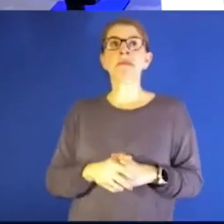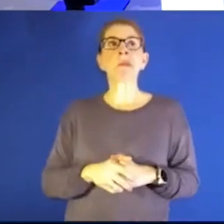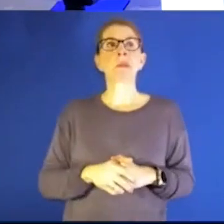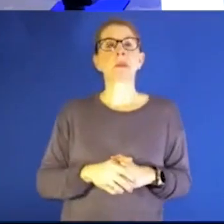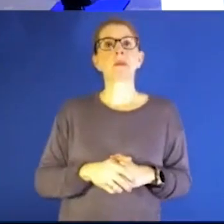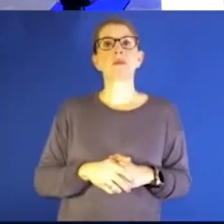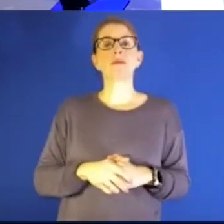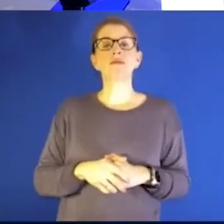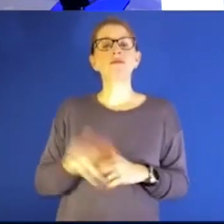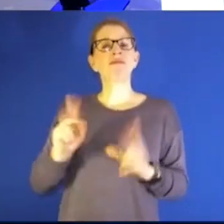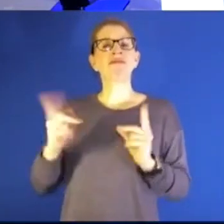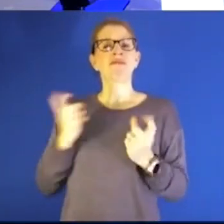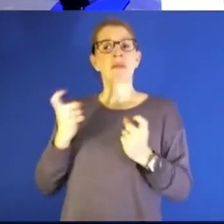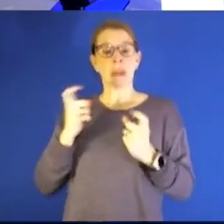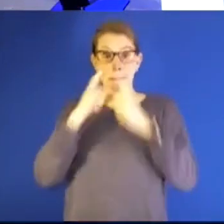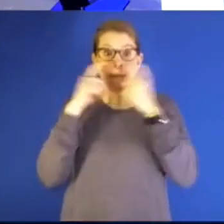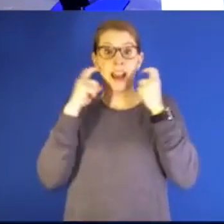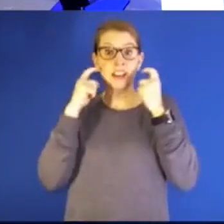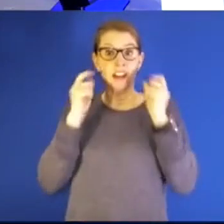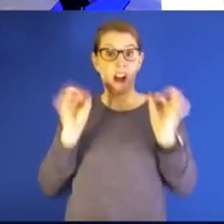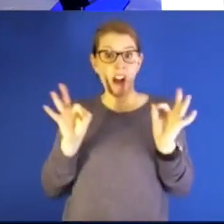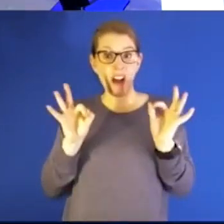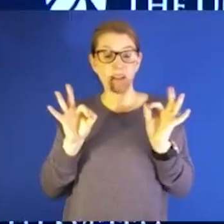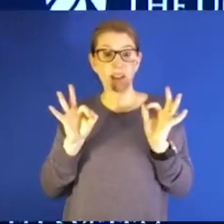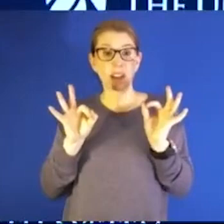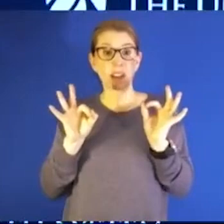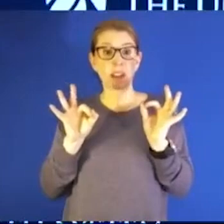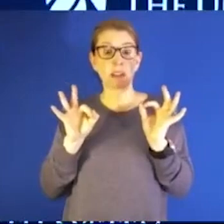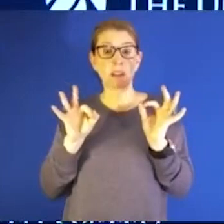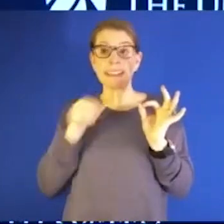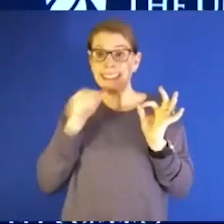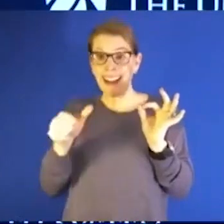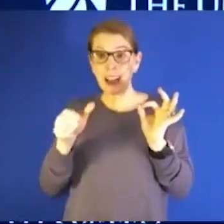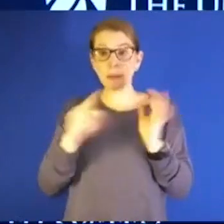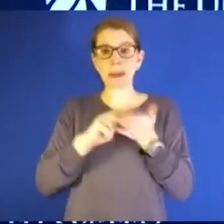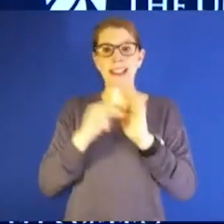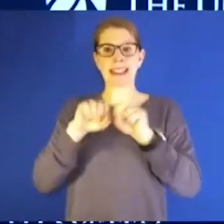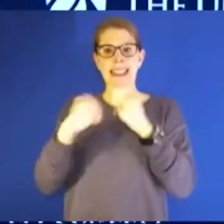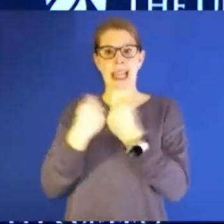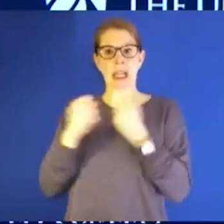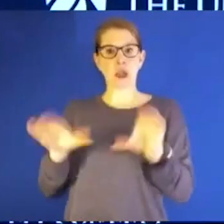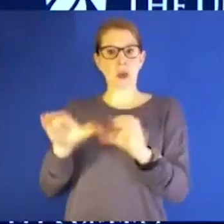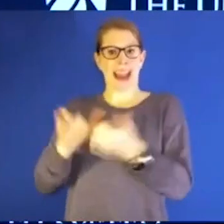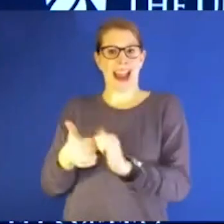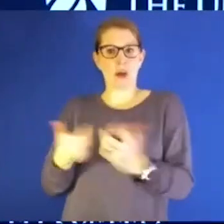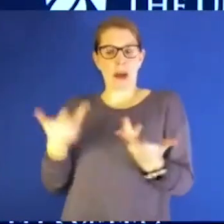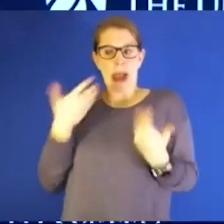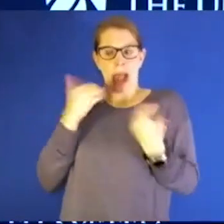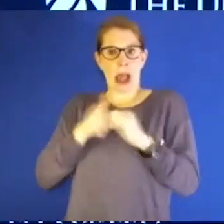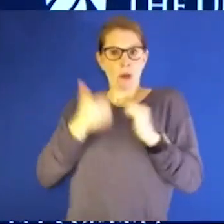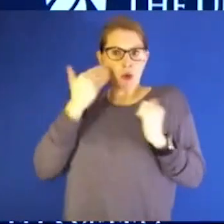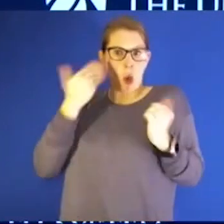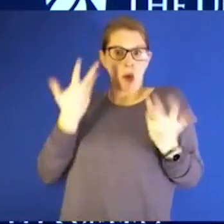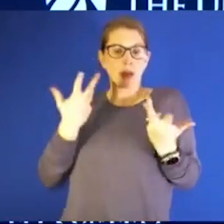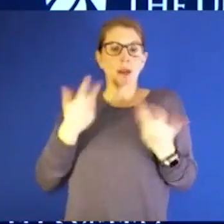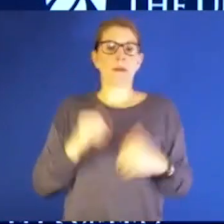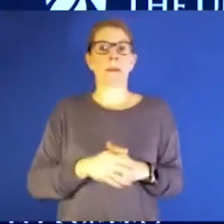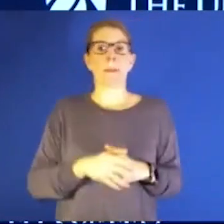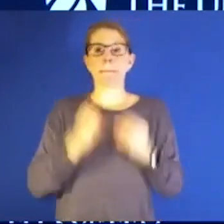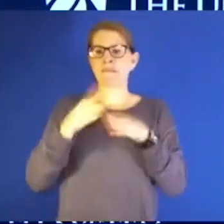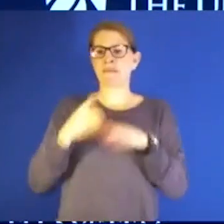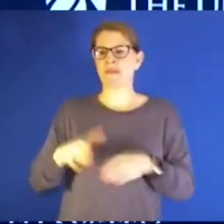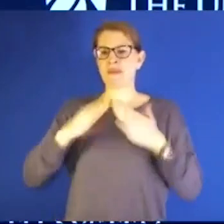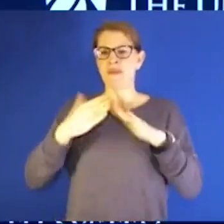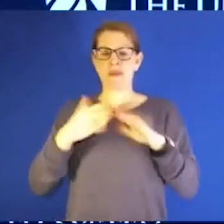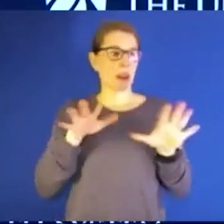out the mask, how do we see how society is doing? No, I think that's right. I think it's, but you almost have to break it down into your own community of where things are